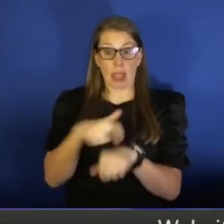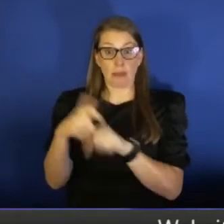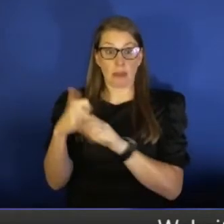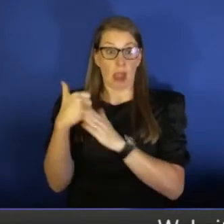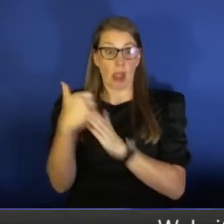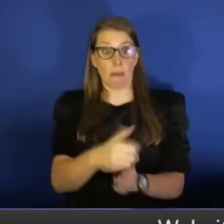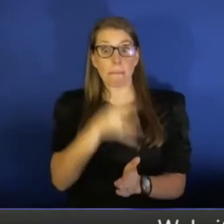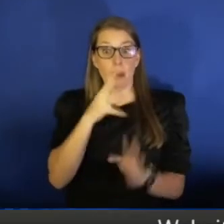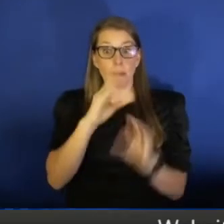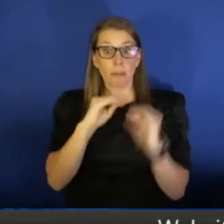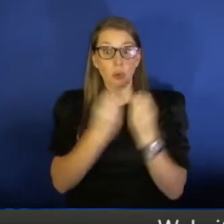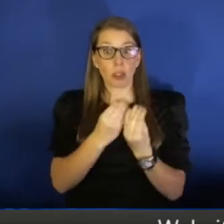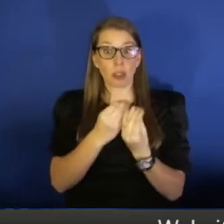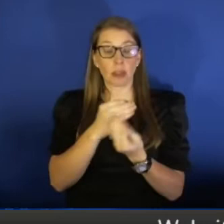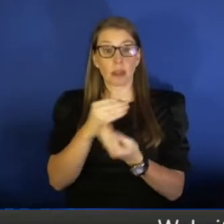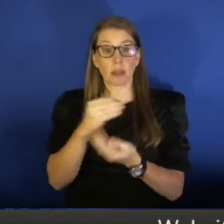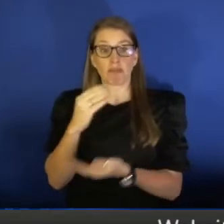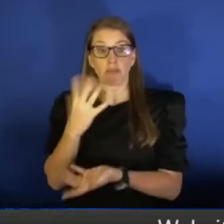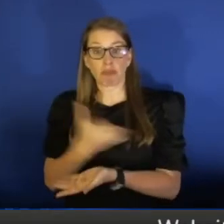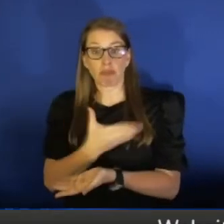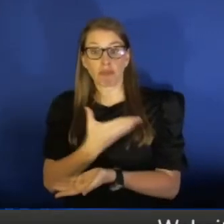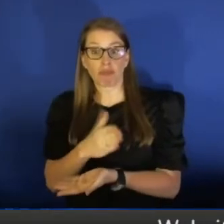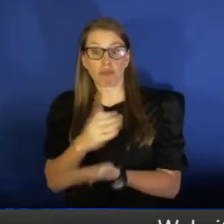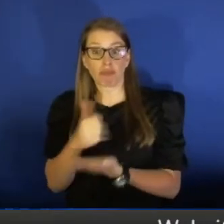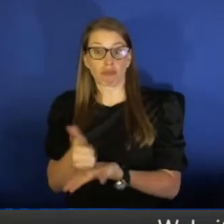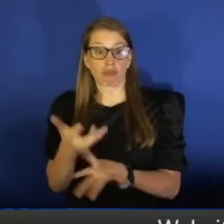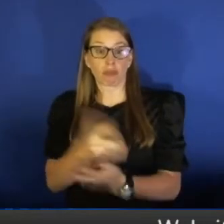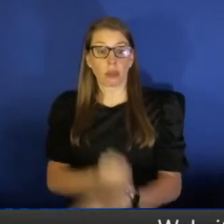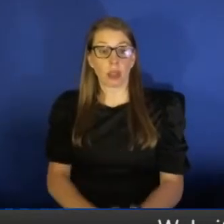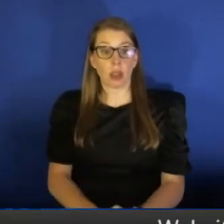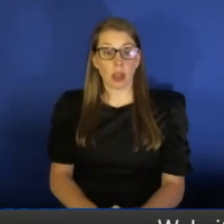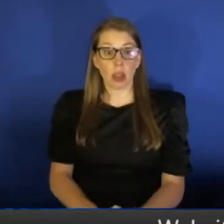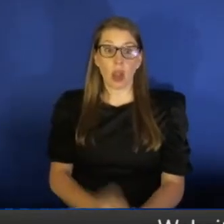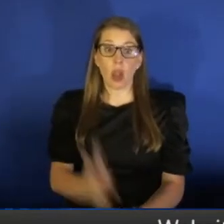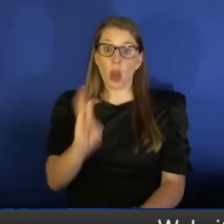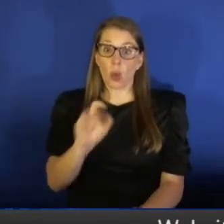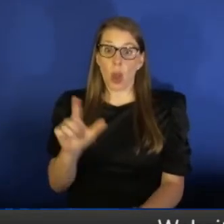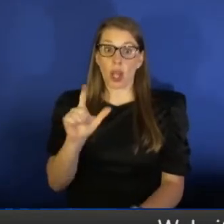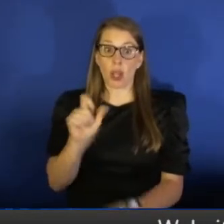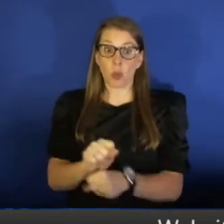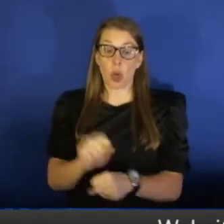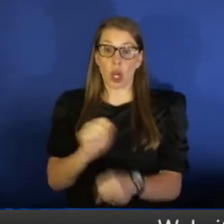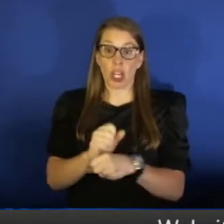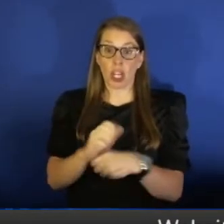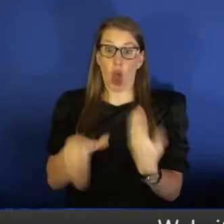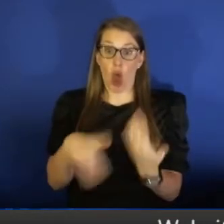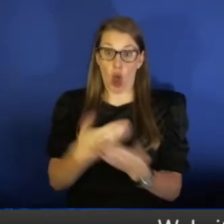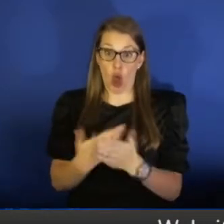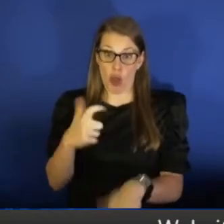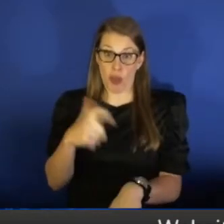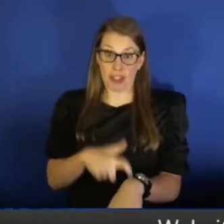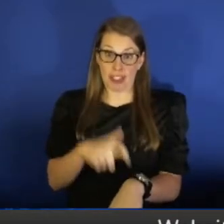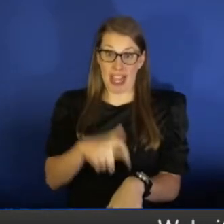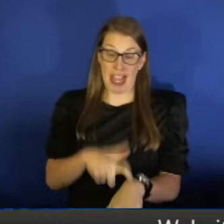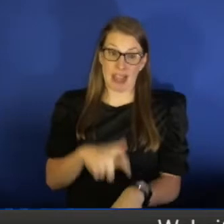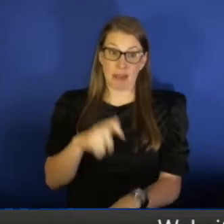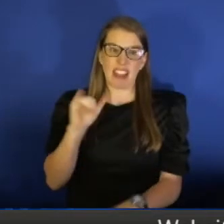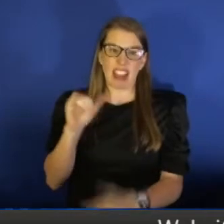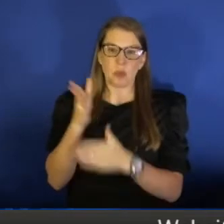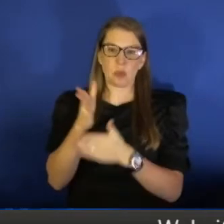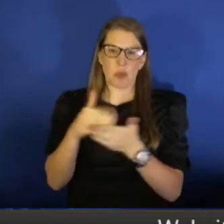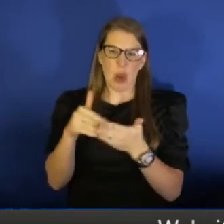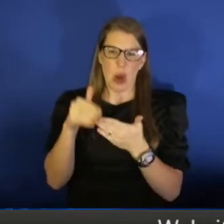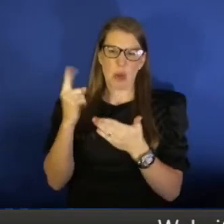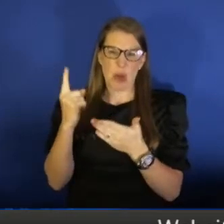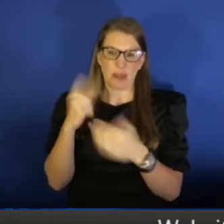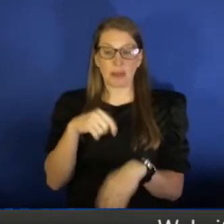on music? Primarily, well, you're working all the time, if that's one part of it. I think the other